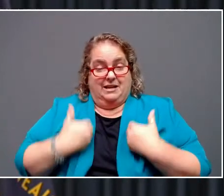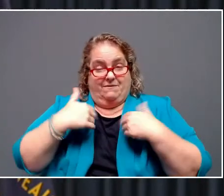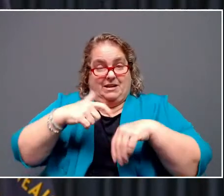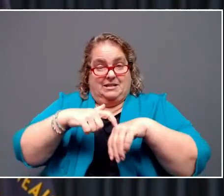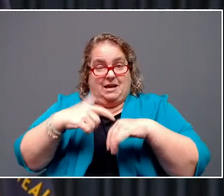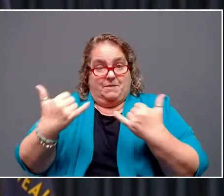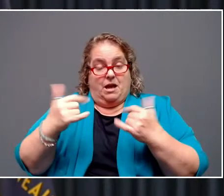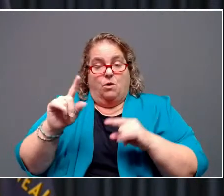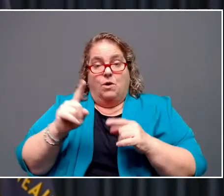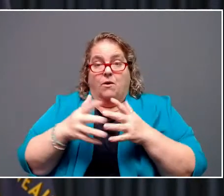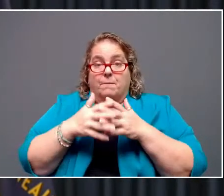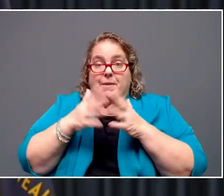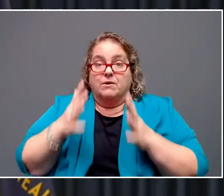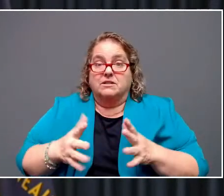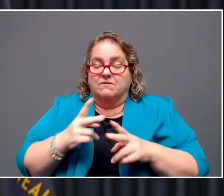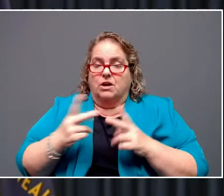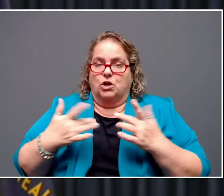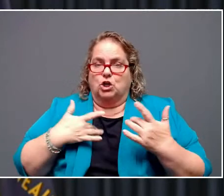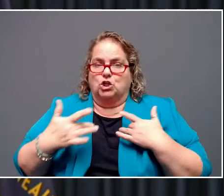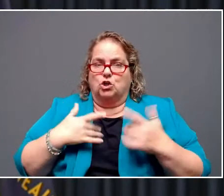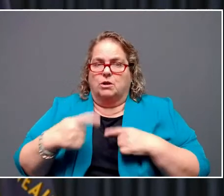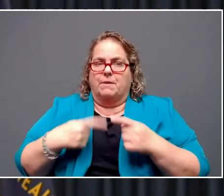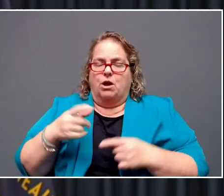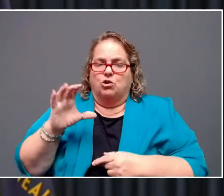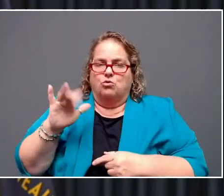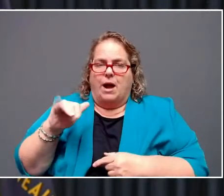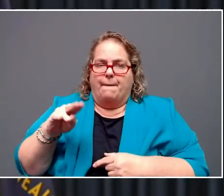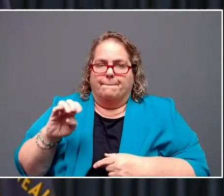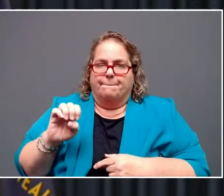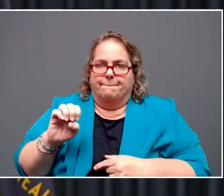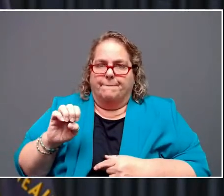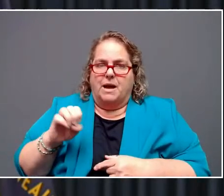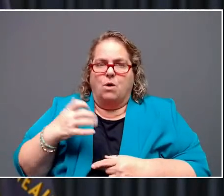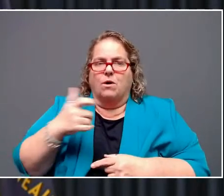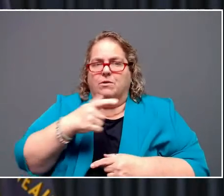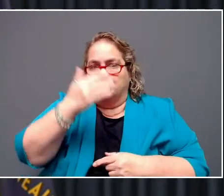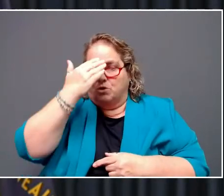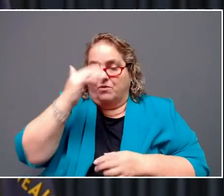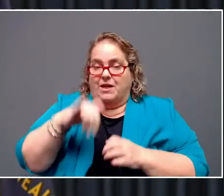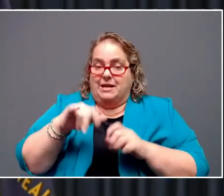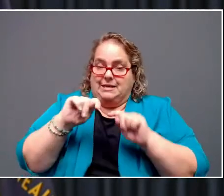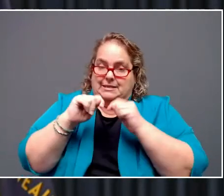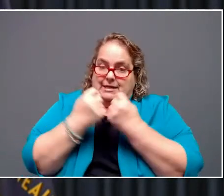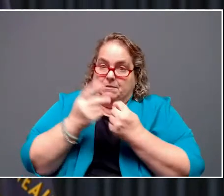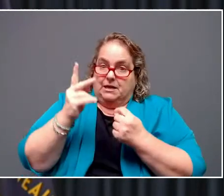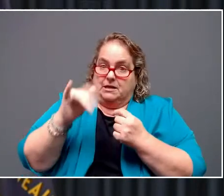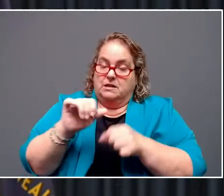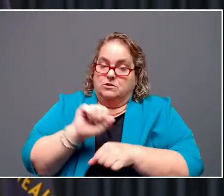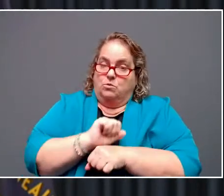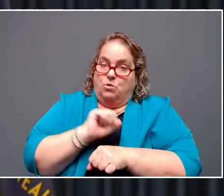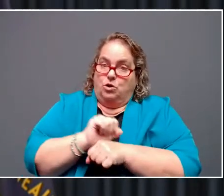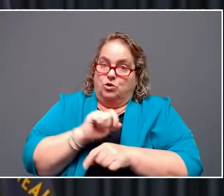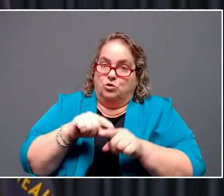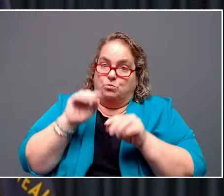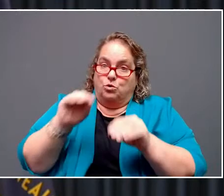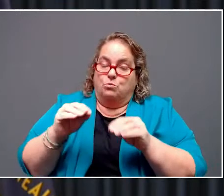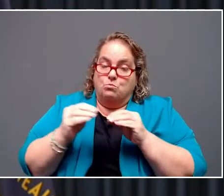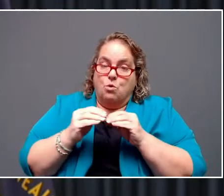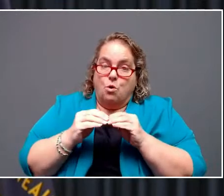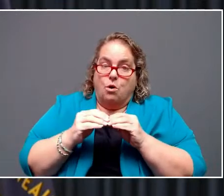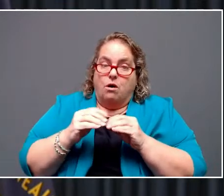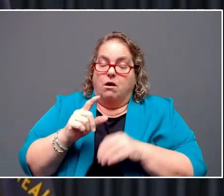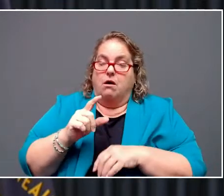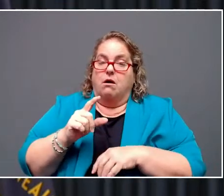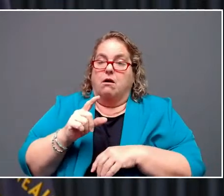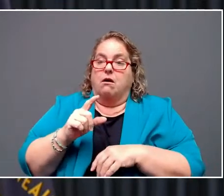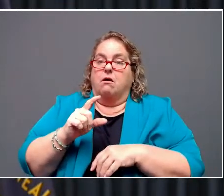very concerned about crime. So I want them to know that Team Kentucky is working to put more law enforcement on the streets and communities